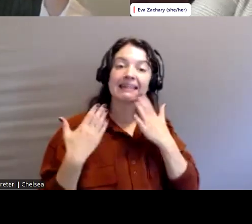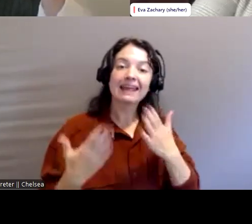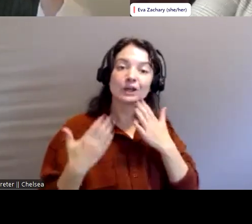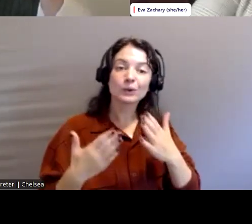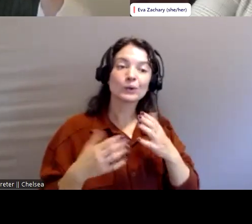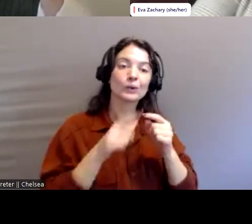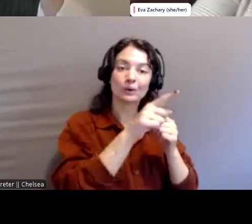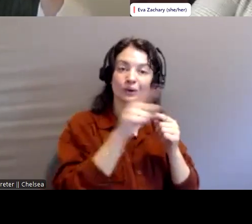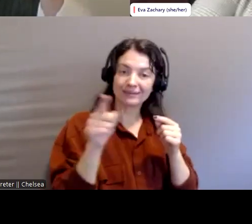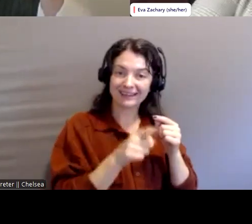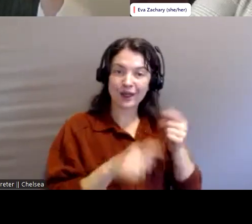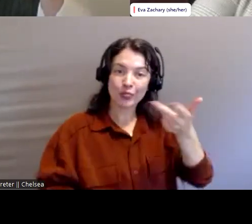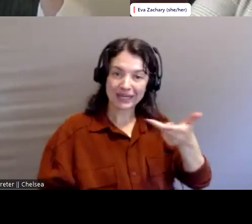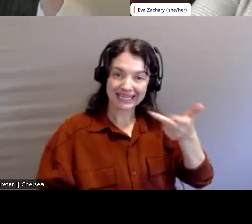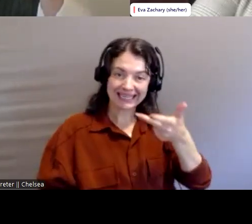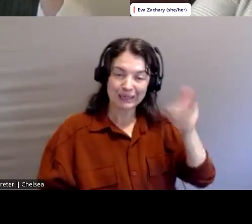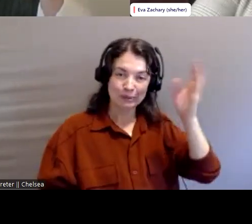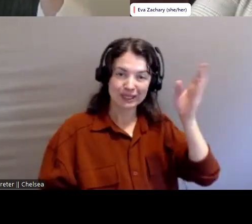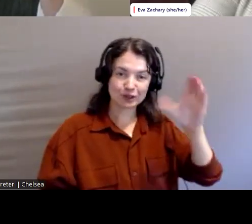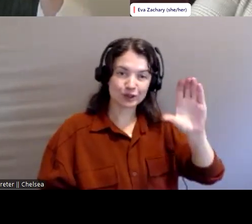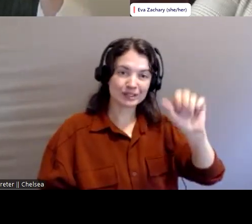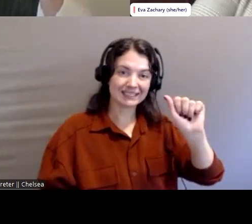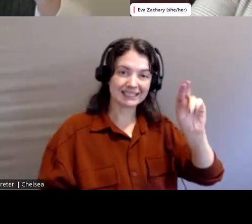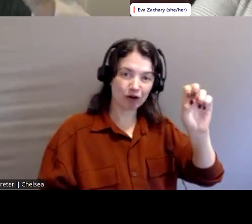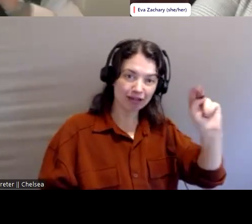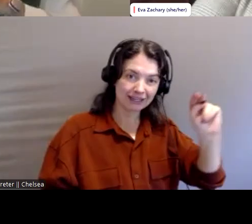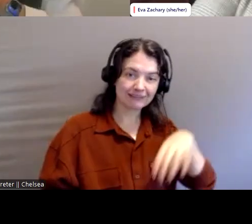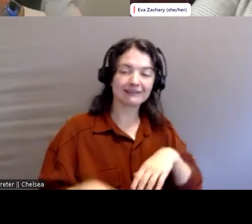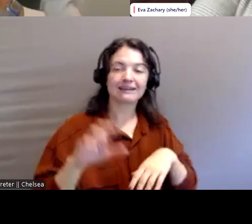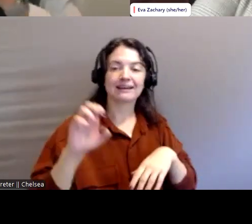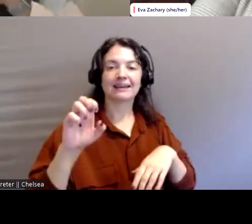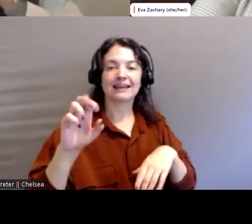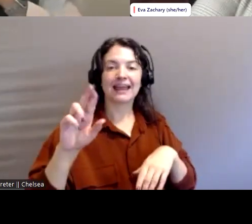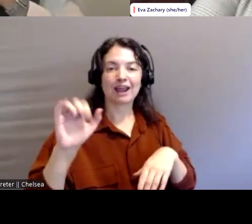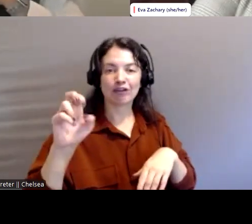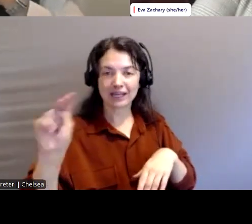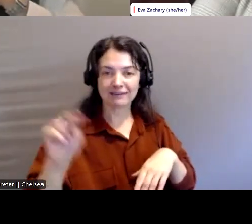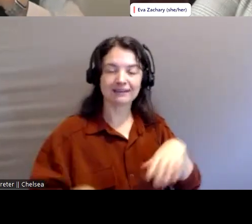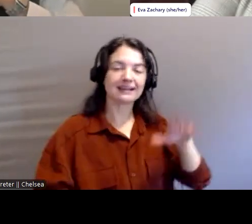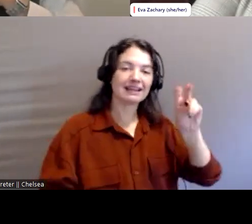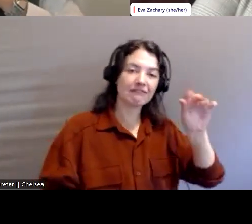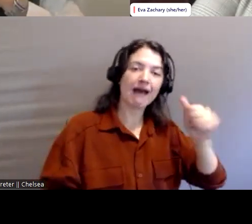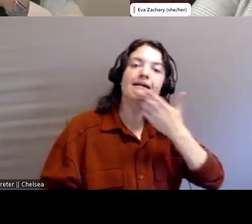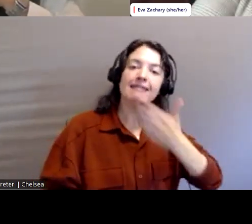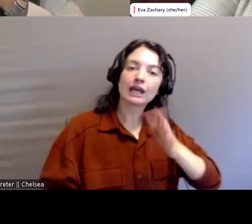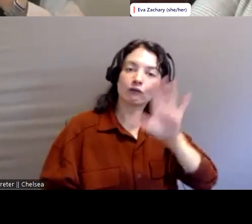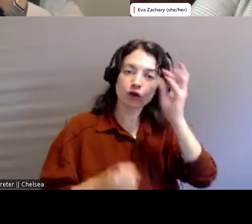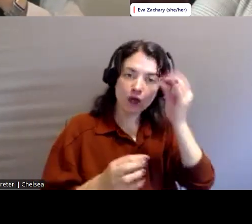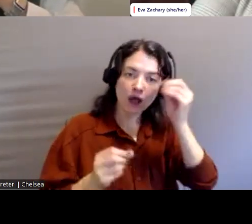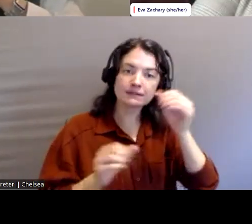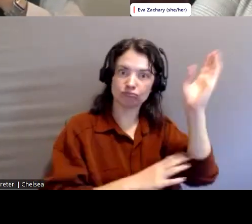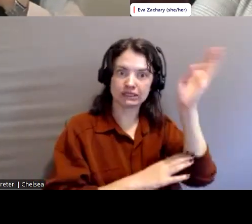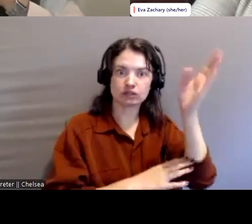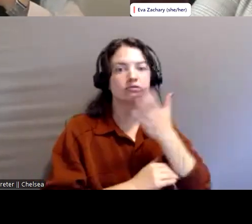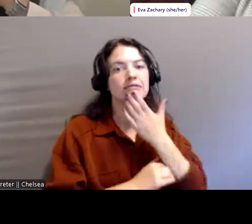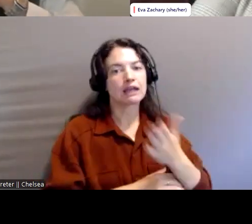presenters, Carolyn, Erin, Eva, thank you very much for your presentations, your thoughts, and for answering these questions. I